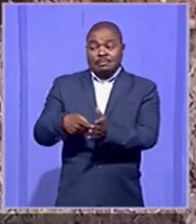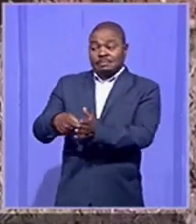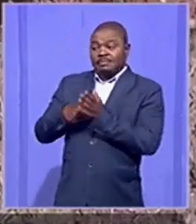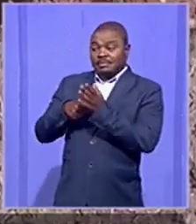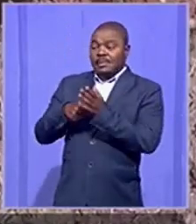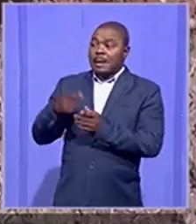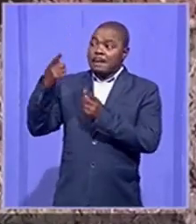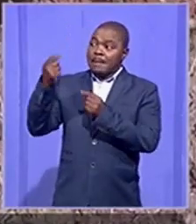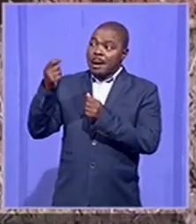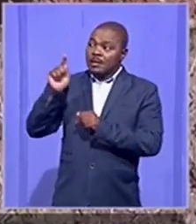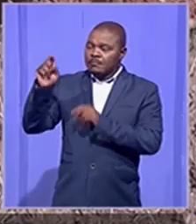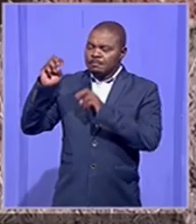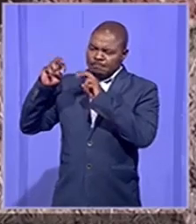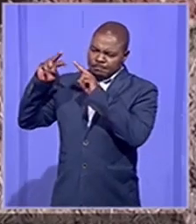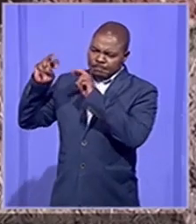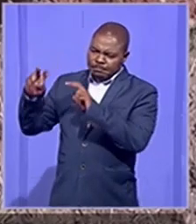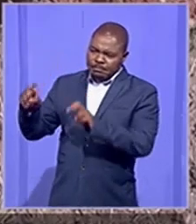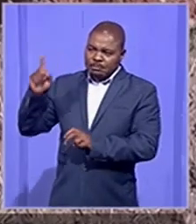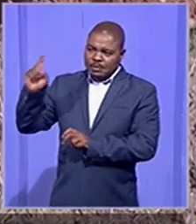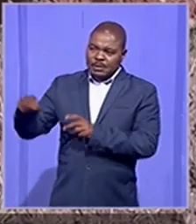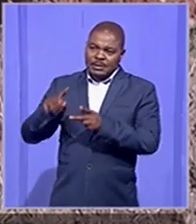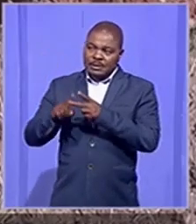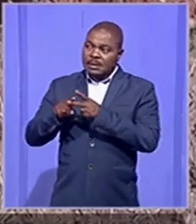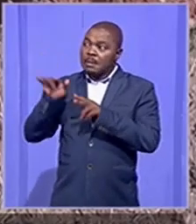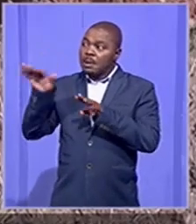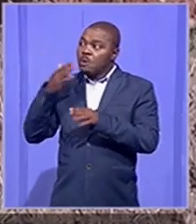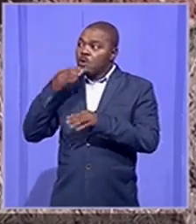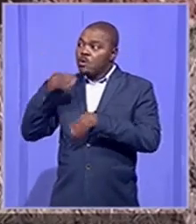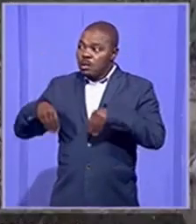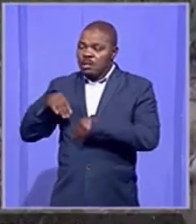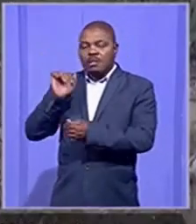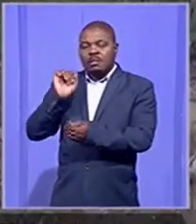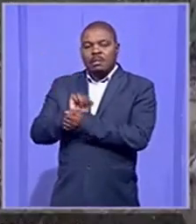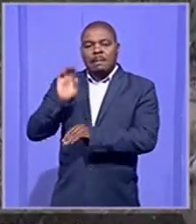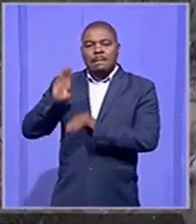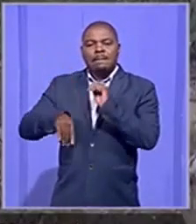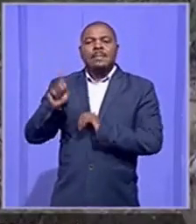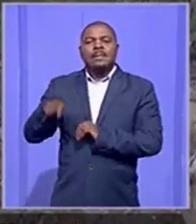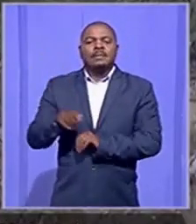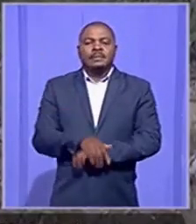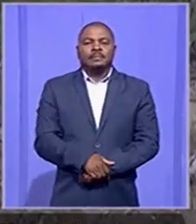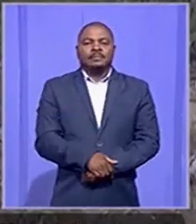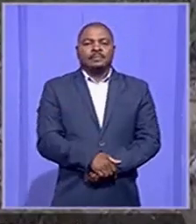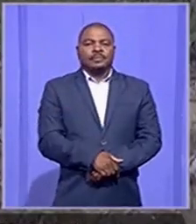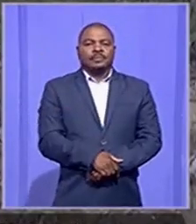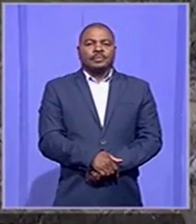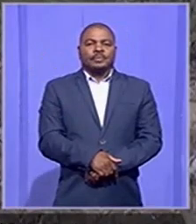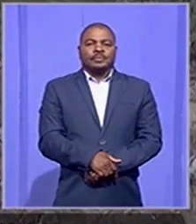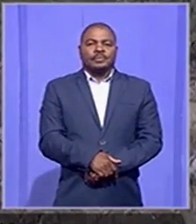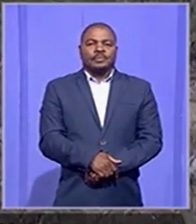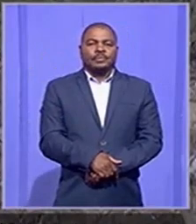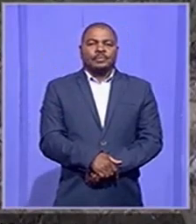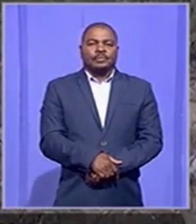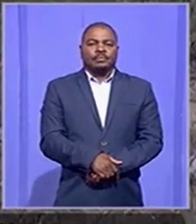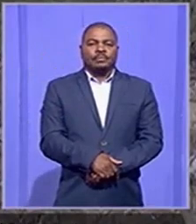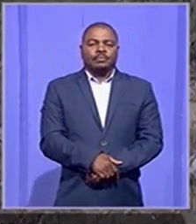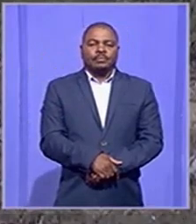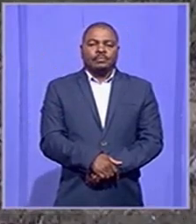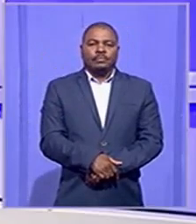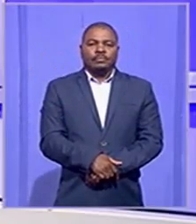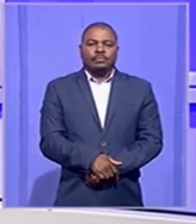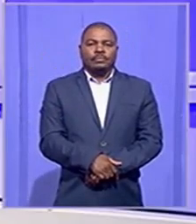ao a dirisitswe sesiwe le gore bao ba amegang ba rweswe molato. Zebulon Maine, SABC News, Ganyesa.